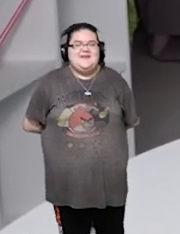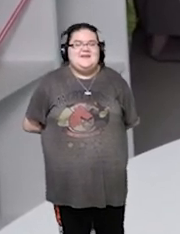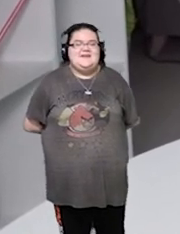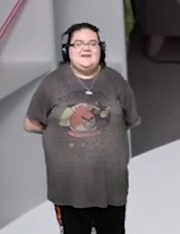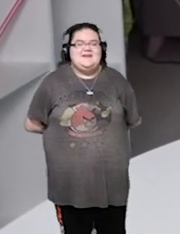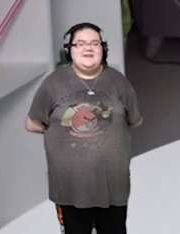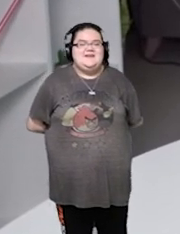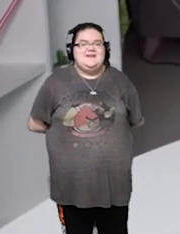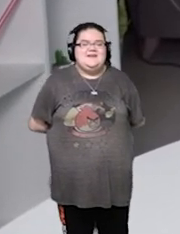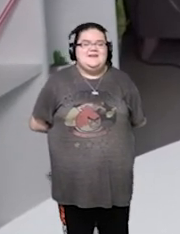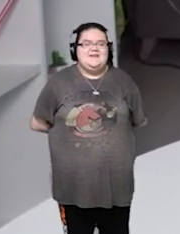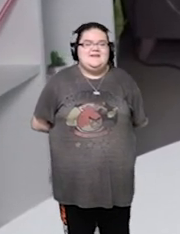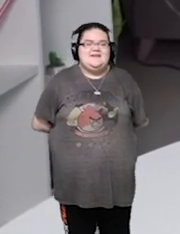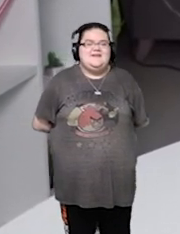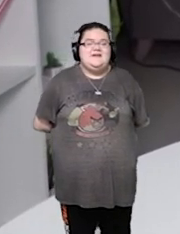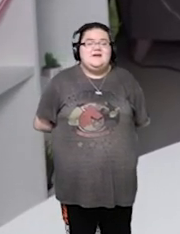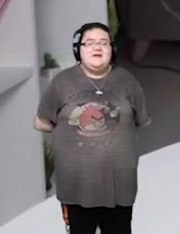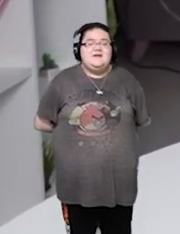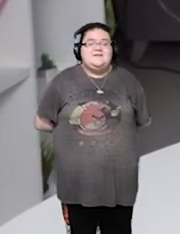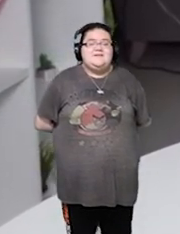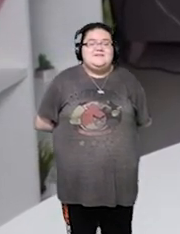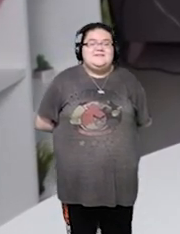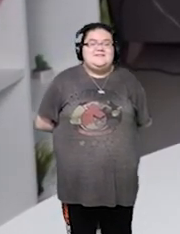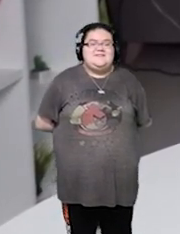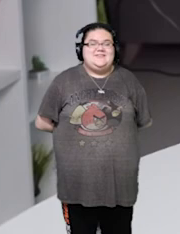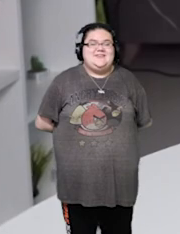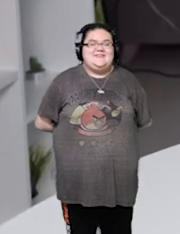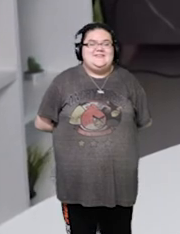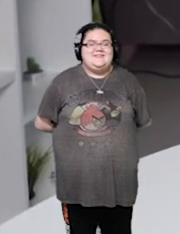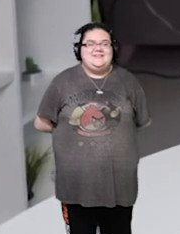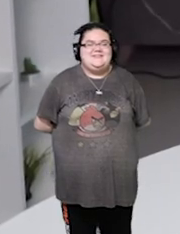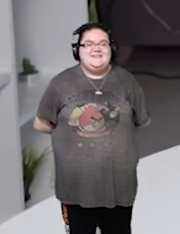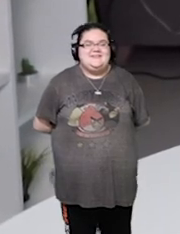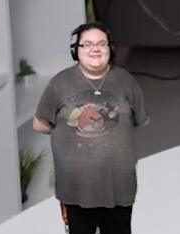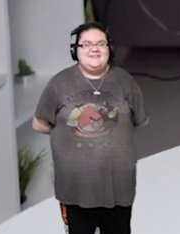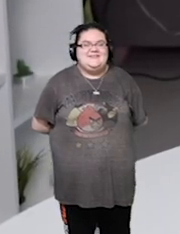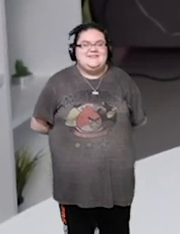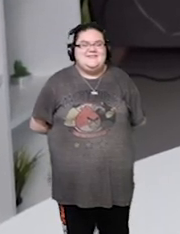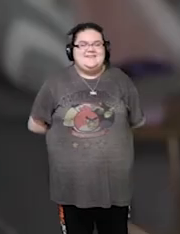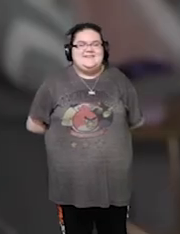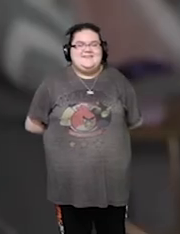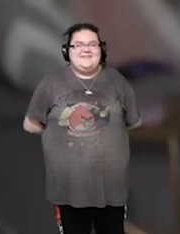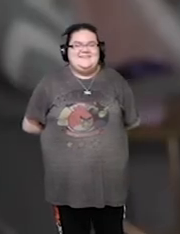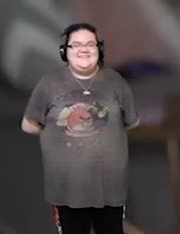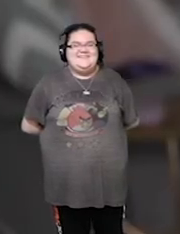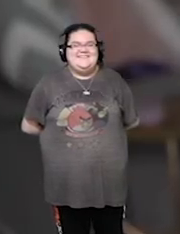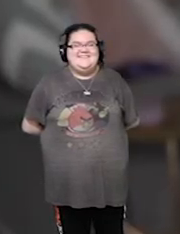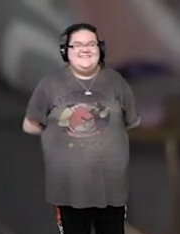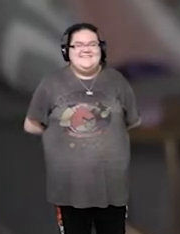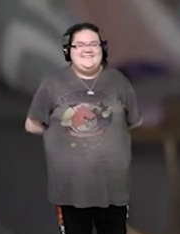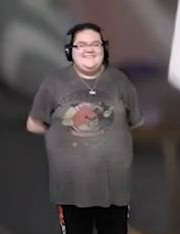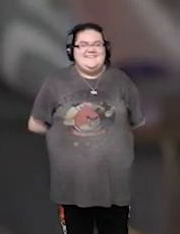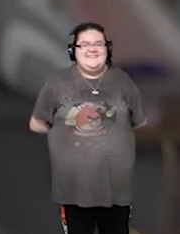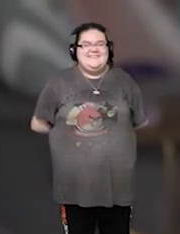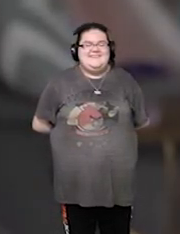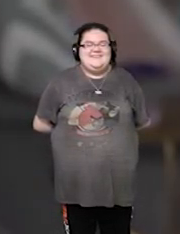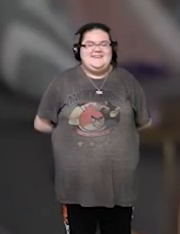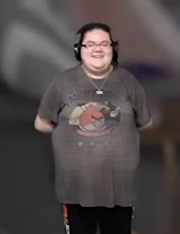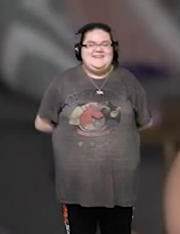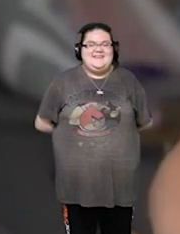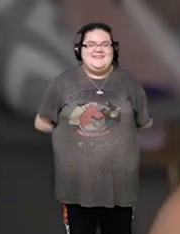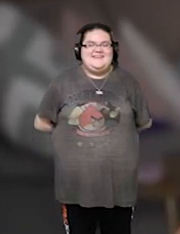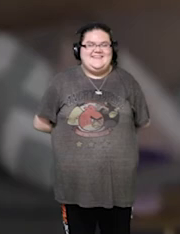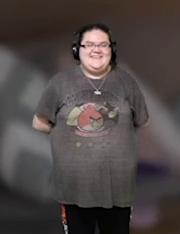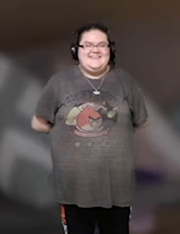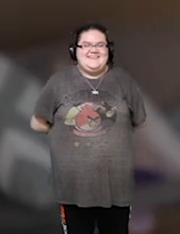Yeah, we can't return it either. £230. That's fine, I'll wear a Burberry t-shirt, it's fine. my budget on